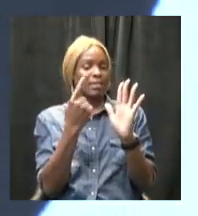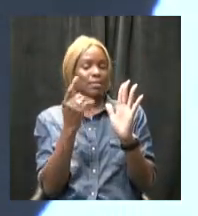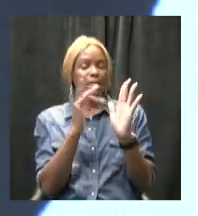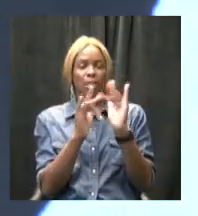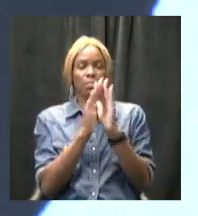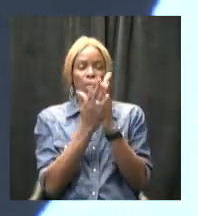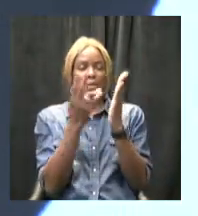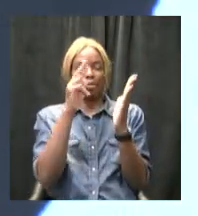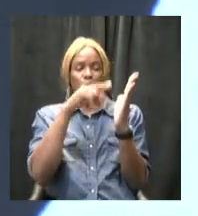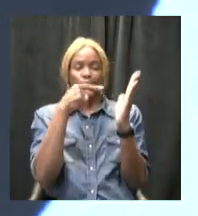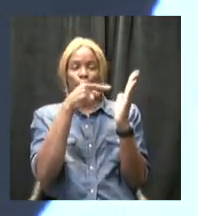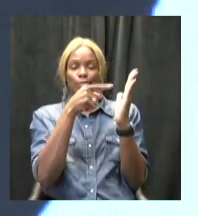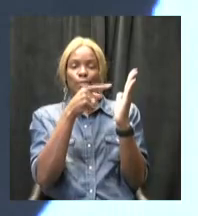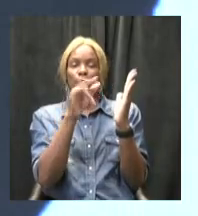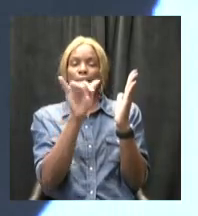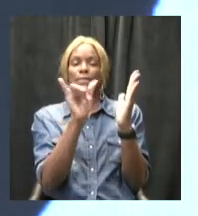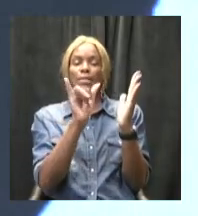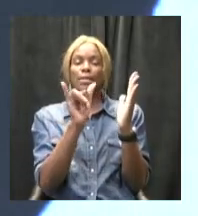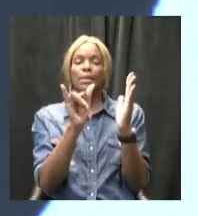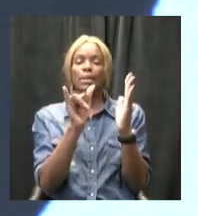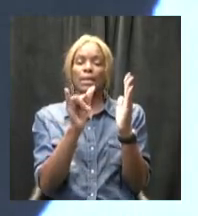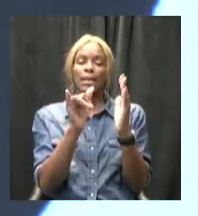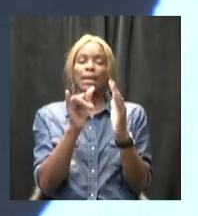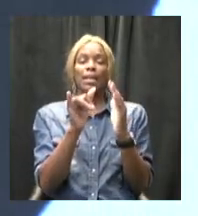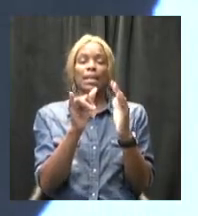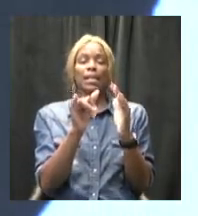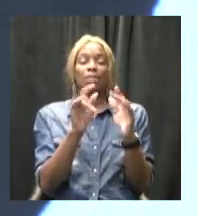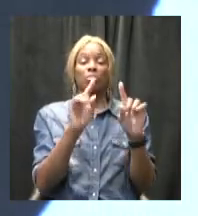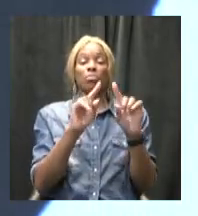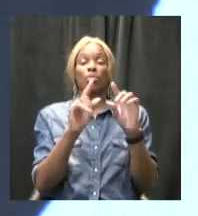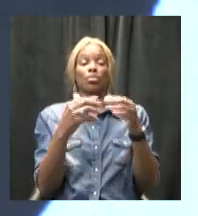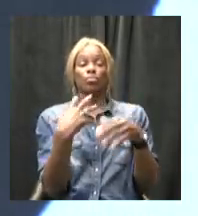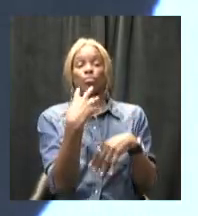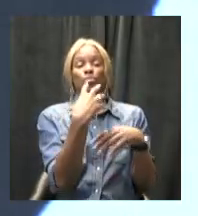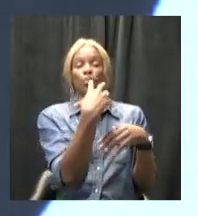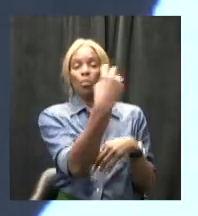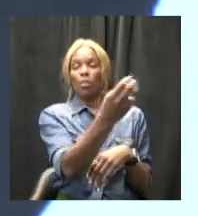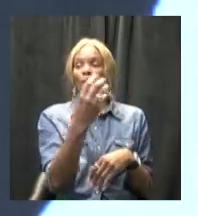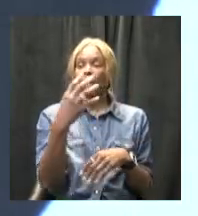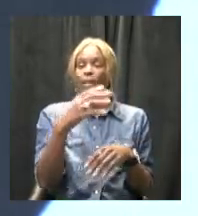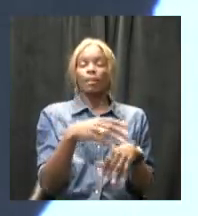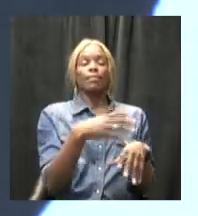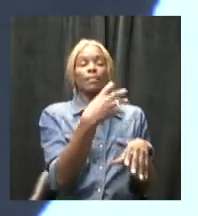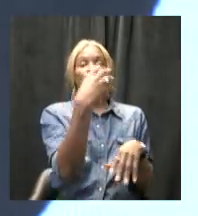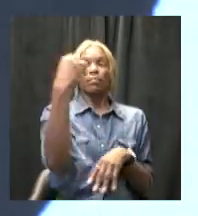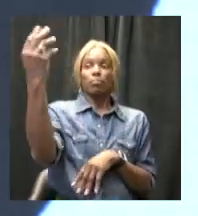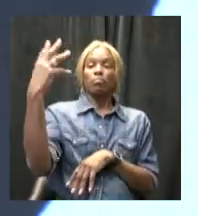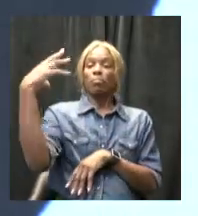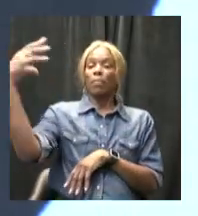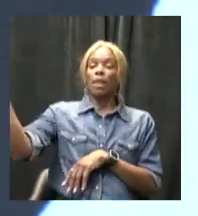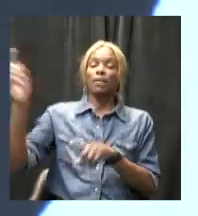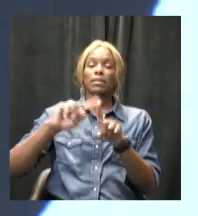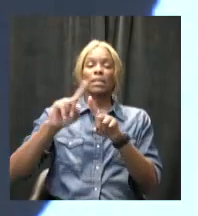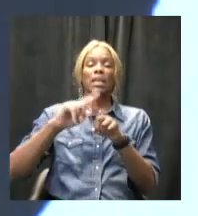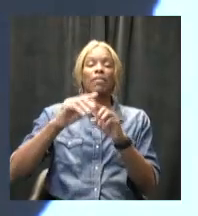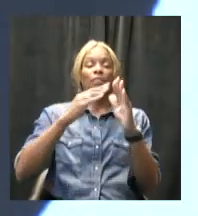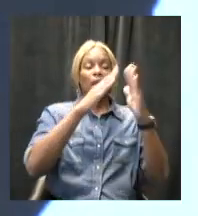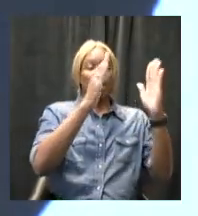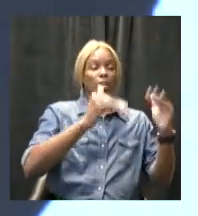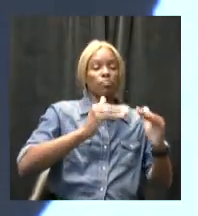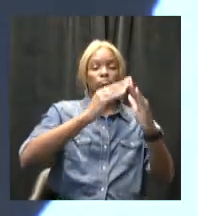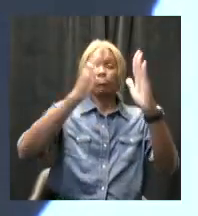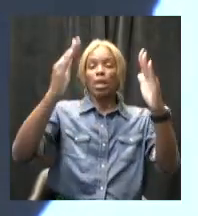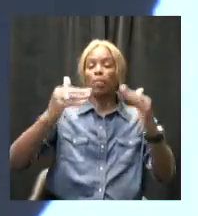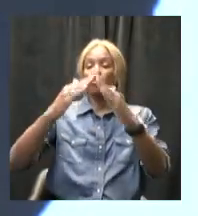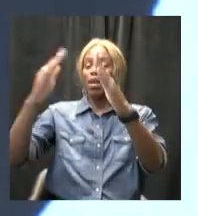that they also broke bread house to house. Which means there was some gathering right here, and there was some